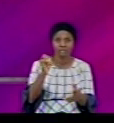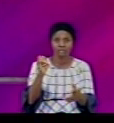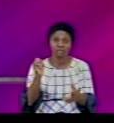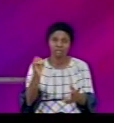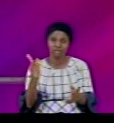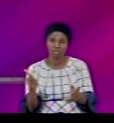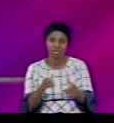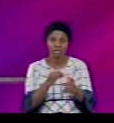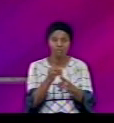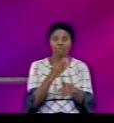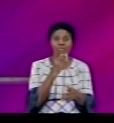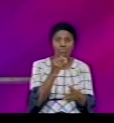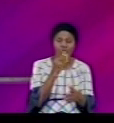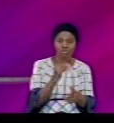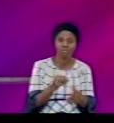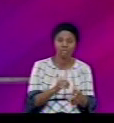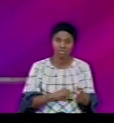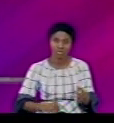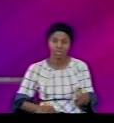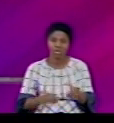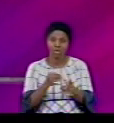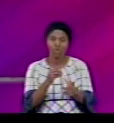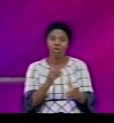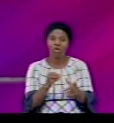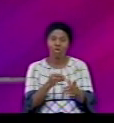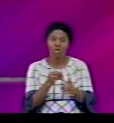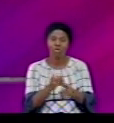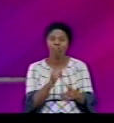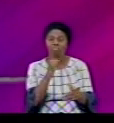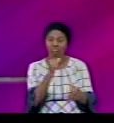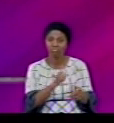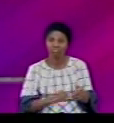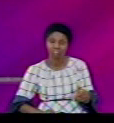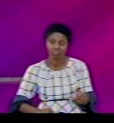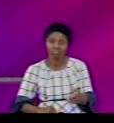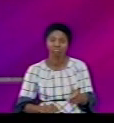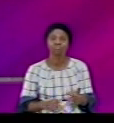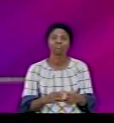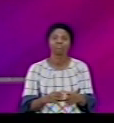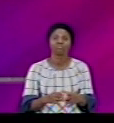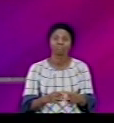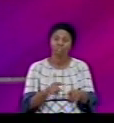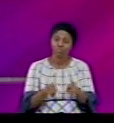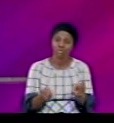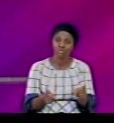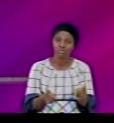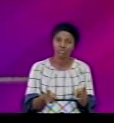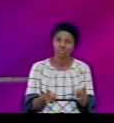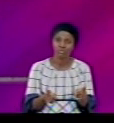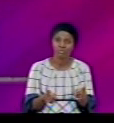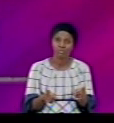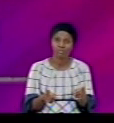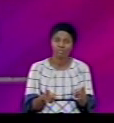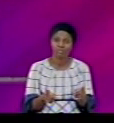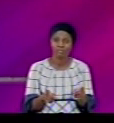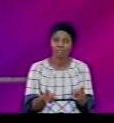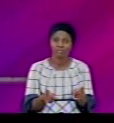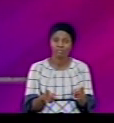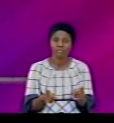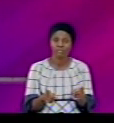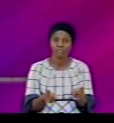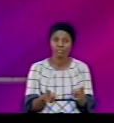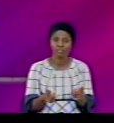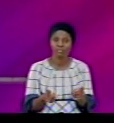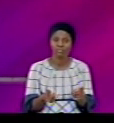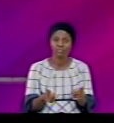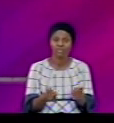circumcision, barbarian or Scythian, but he now says that, but bond